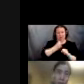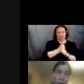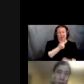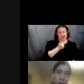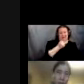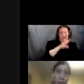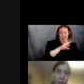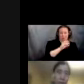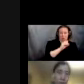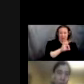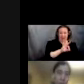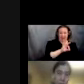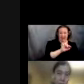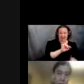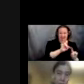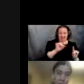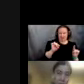1609 to